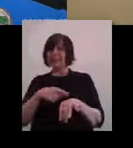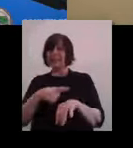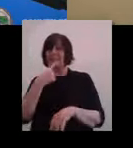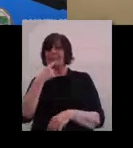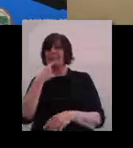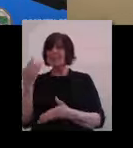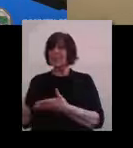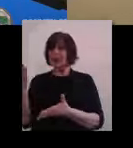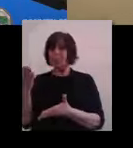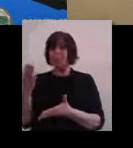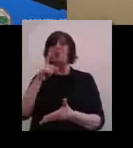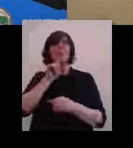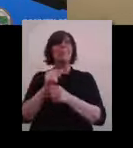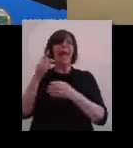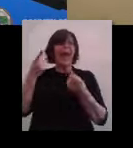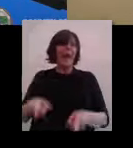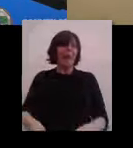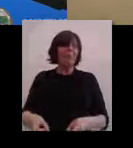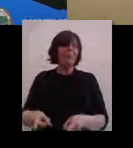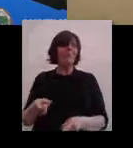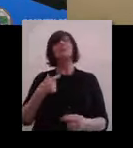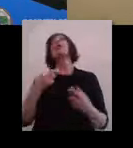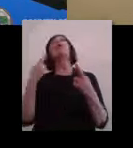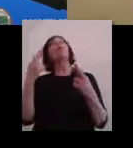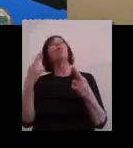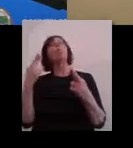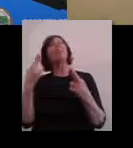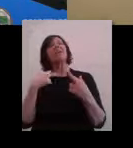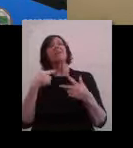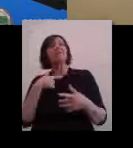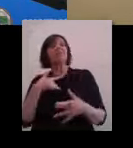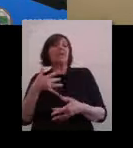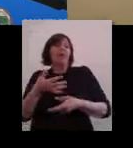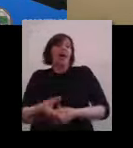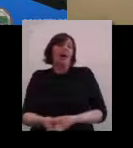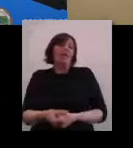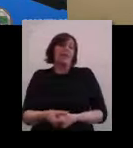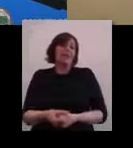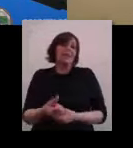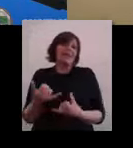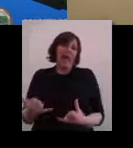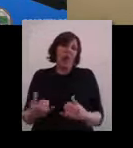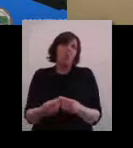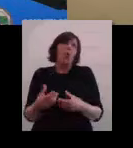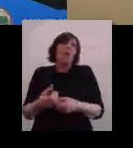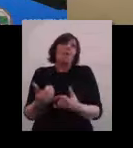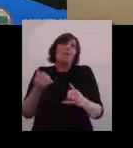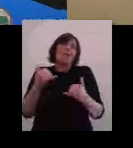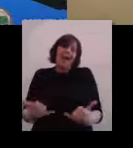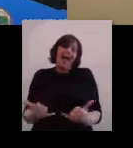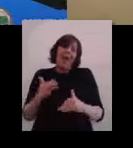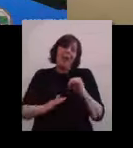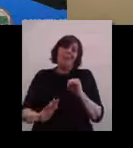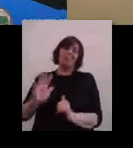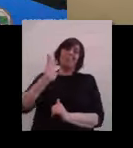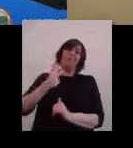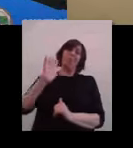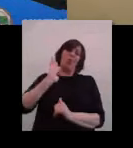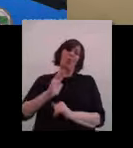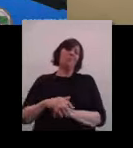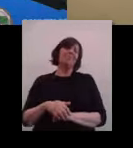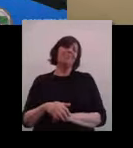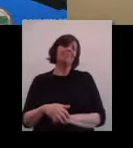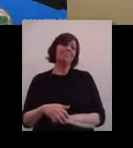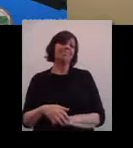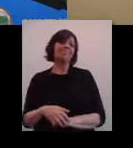in. So I feel much more confident now than I did a couple weeks ago as production has ramped up on a lot of these PPEs, but we're still